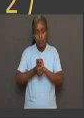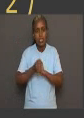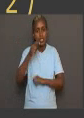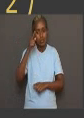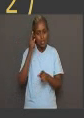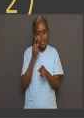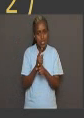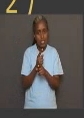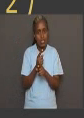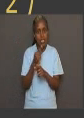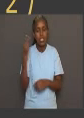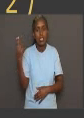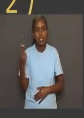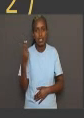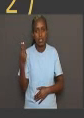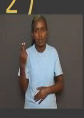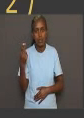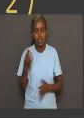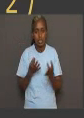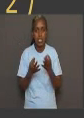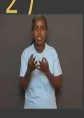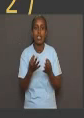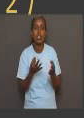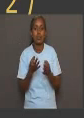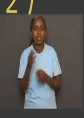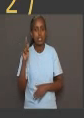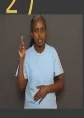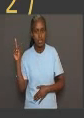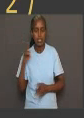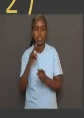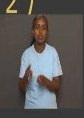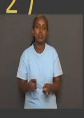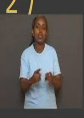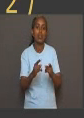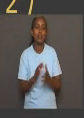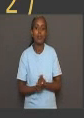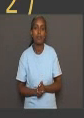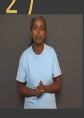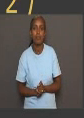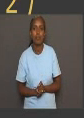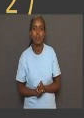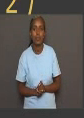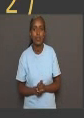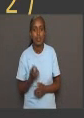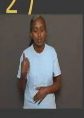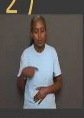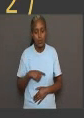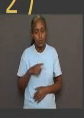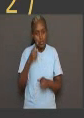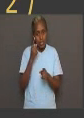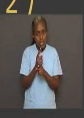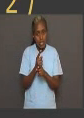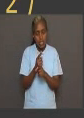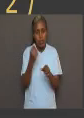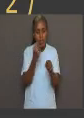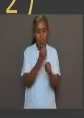just carried out is expressed this way. We have just performed